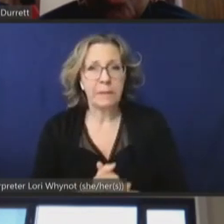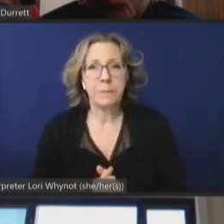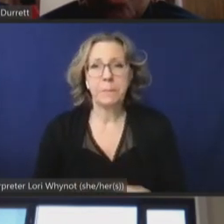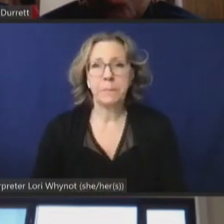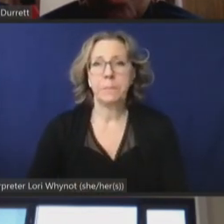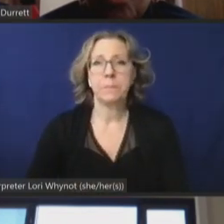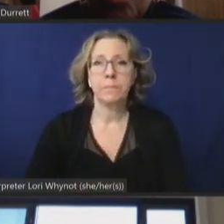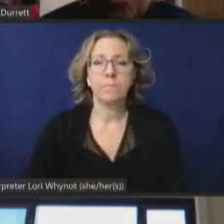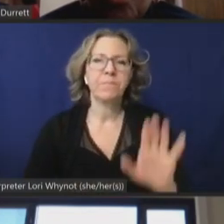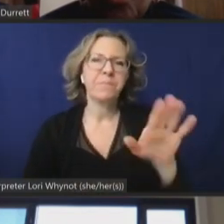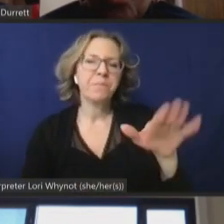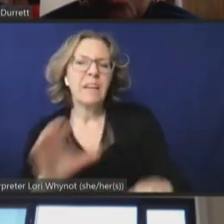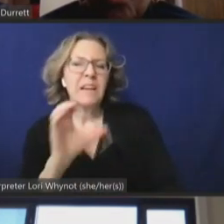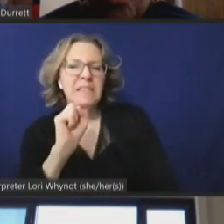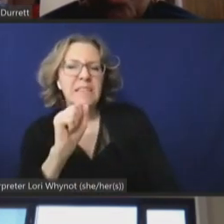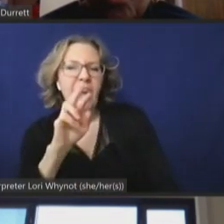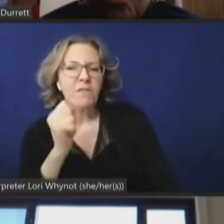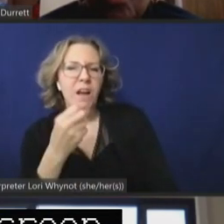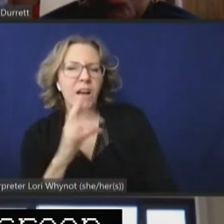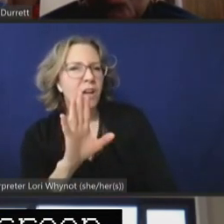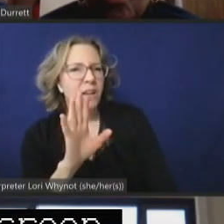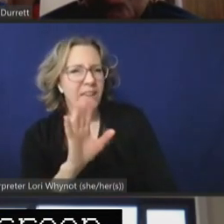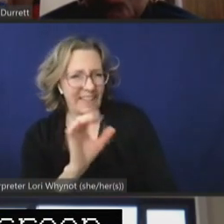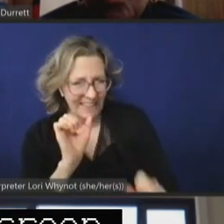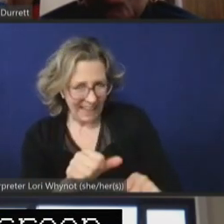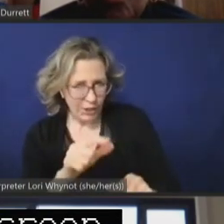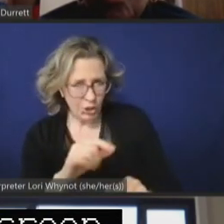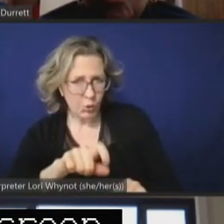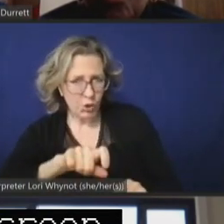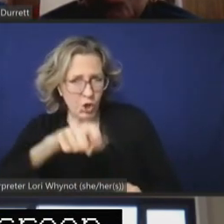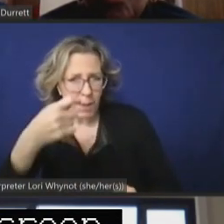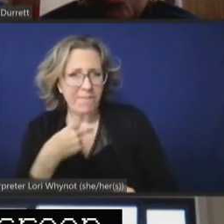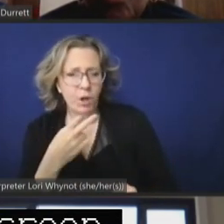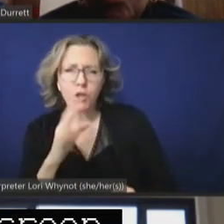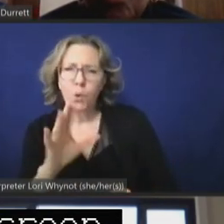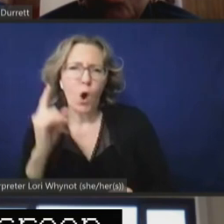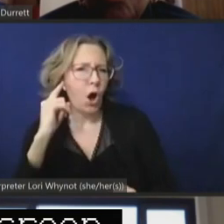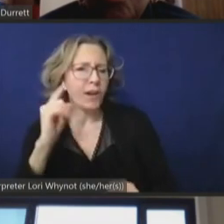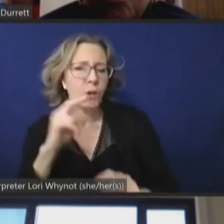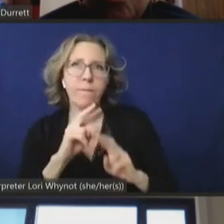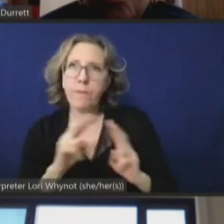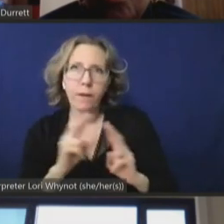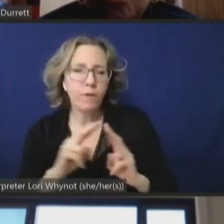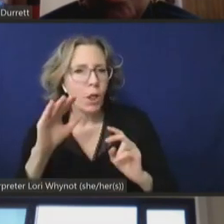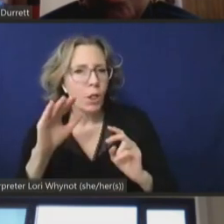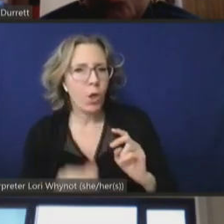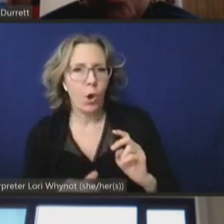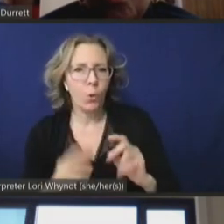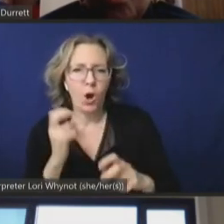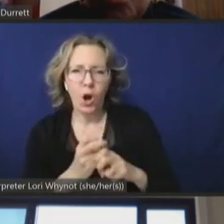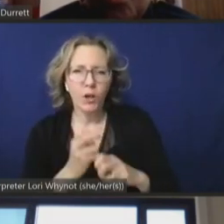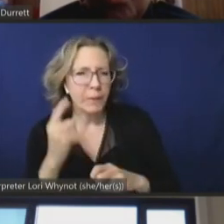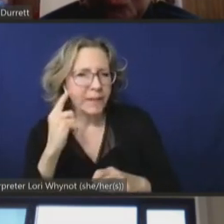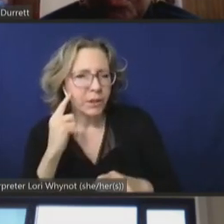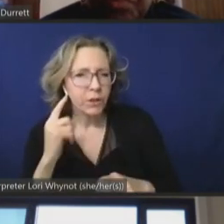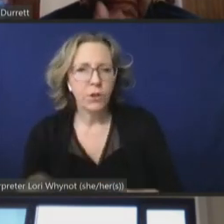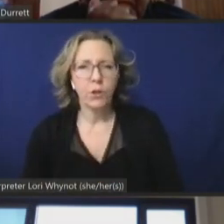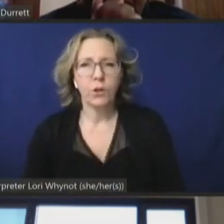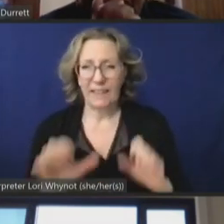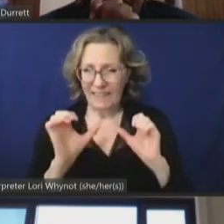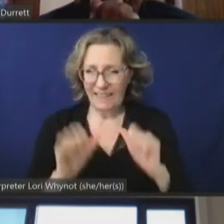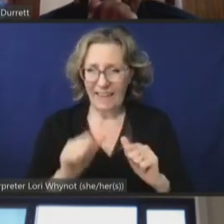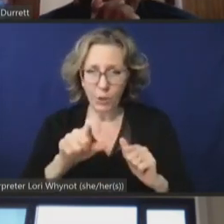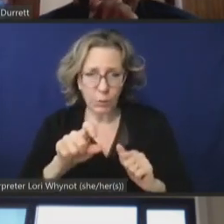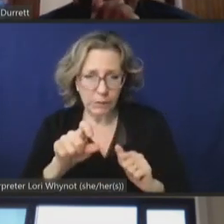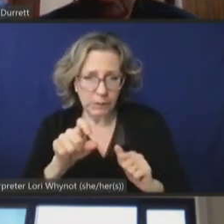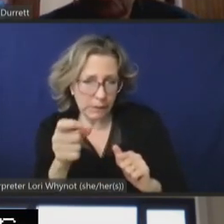Sarah, is there any way, your audio is very, very low. Is there anything you can do about that?